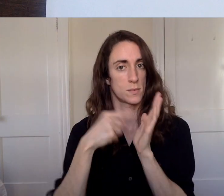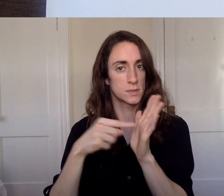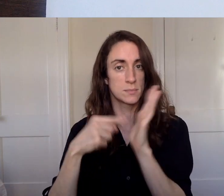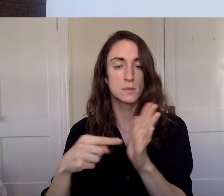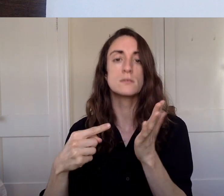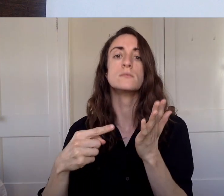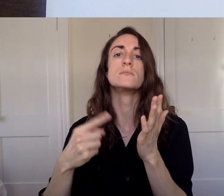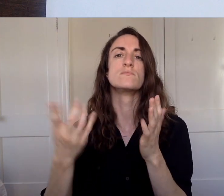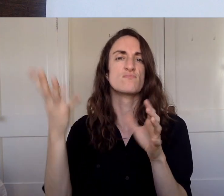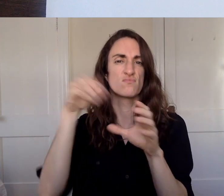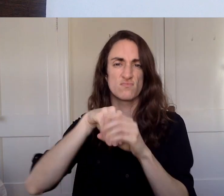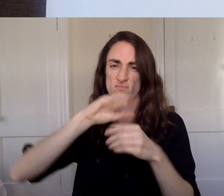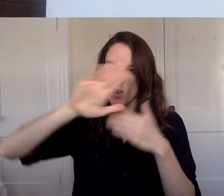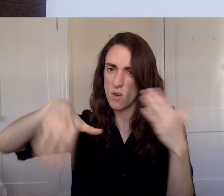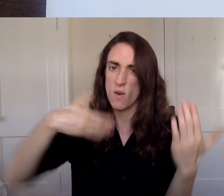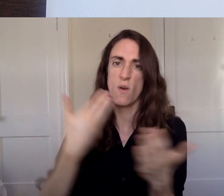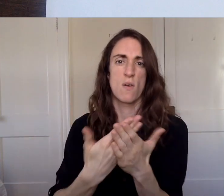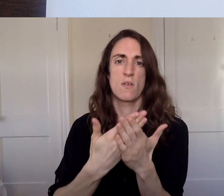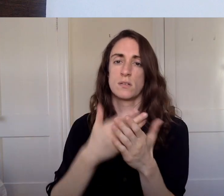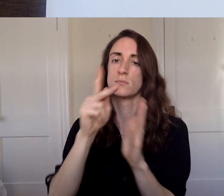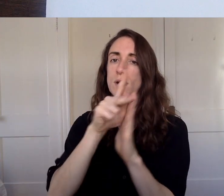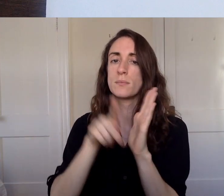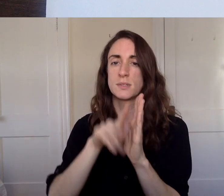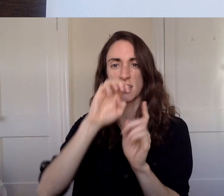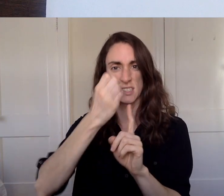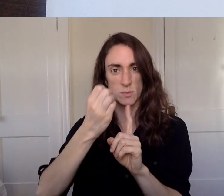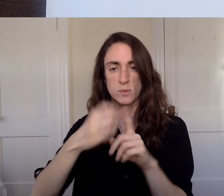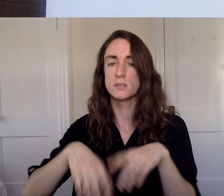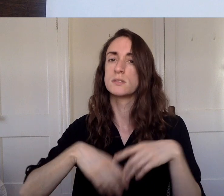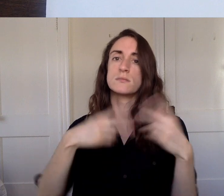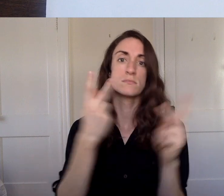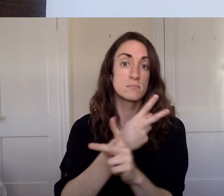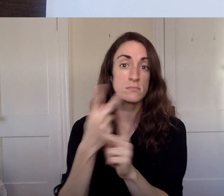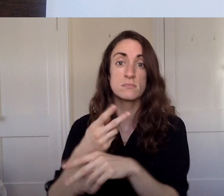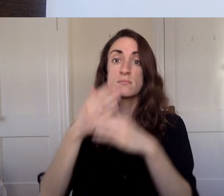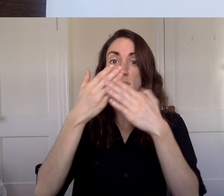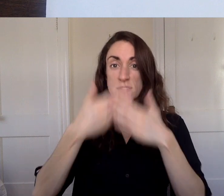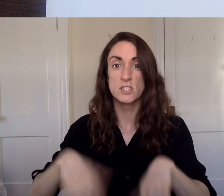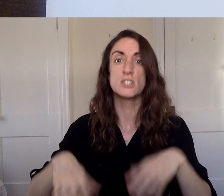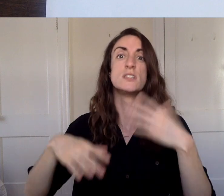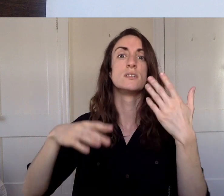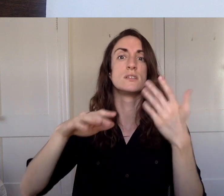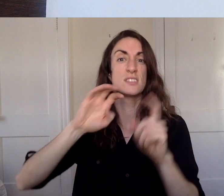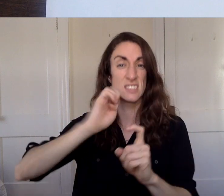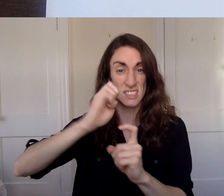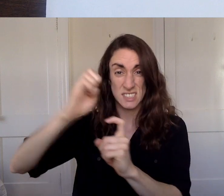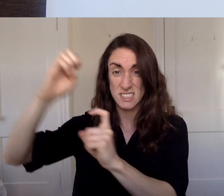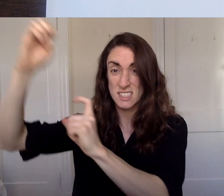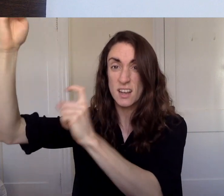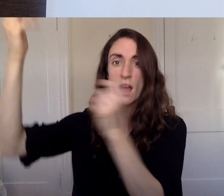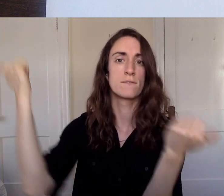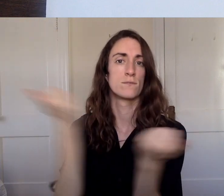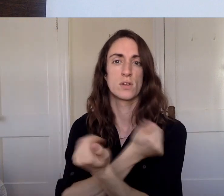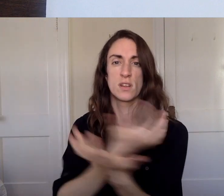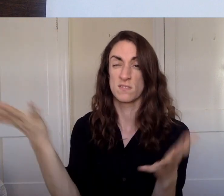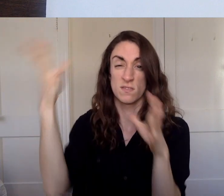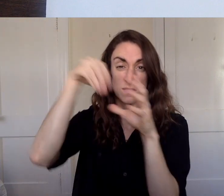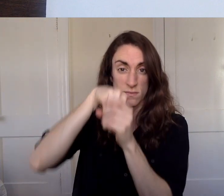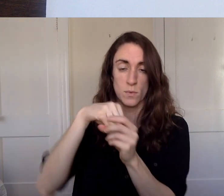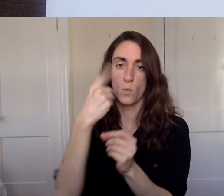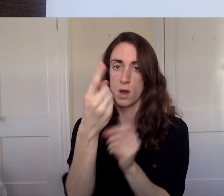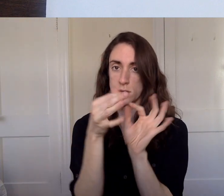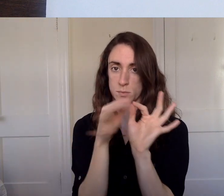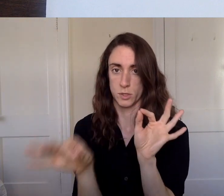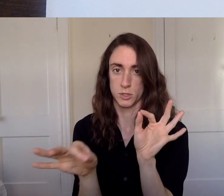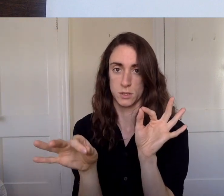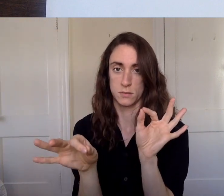In this last example, I'll write an expression which includes all the properties we've talked about, the division and multiplication properties of exponents, as well as